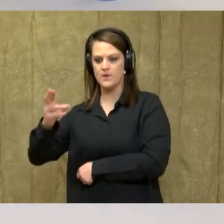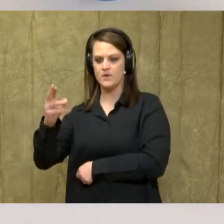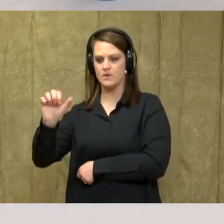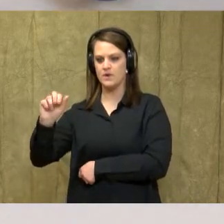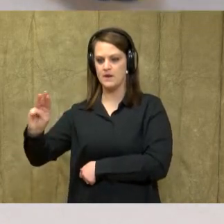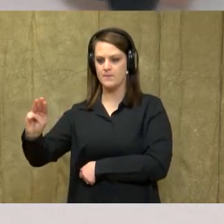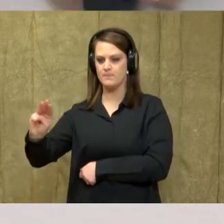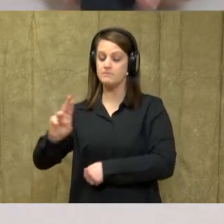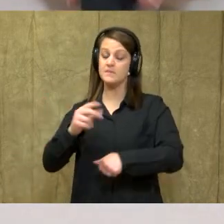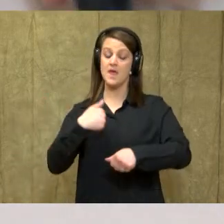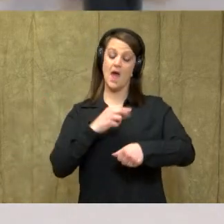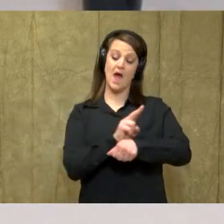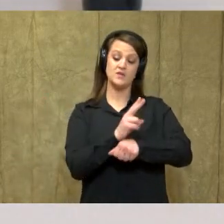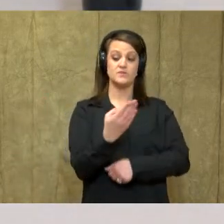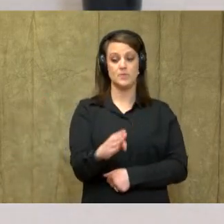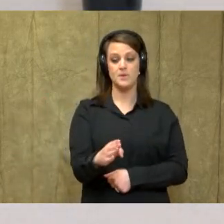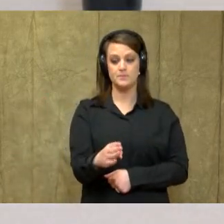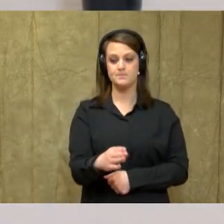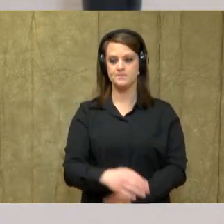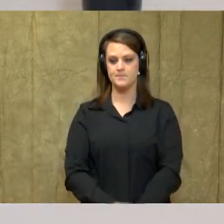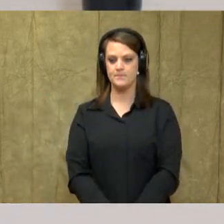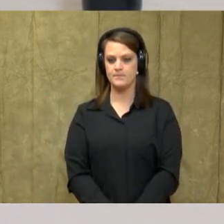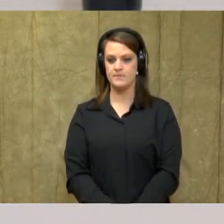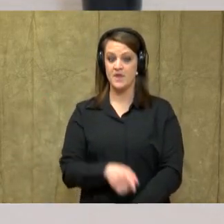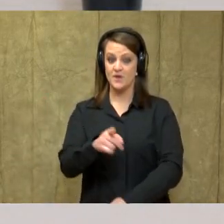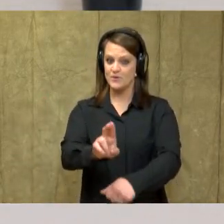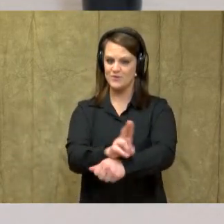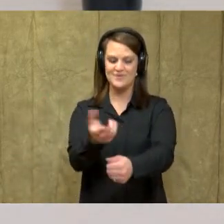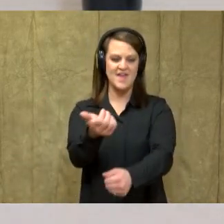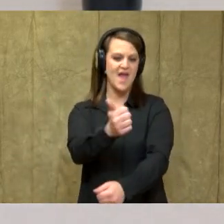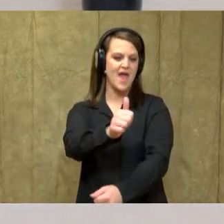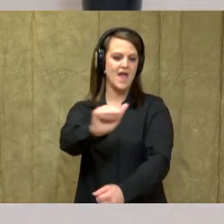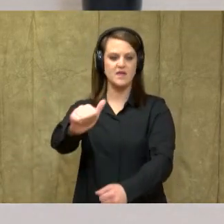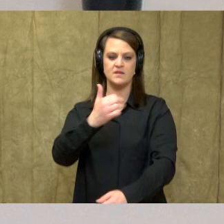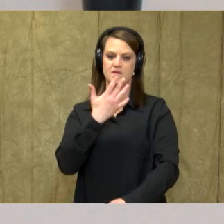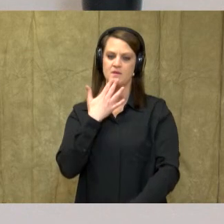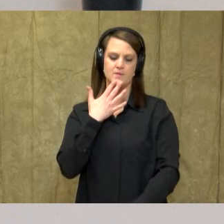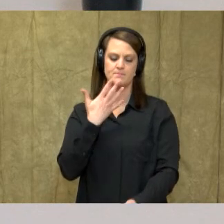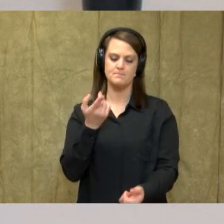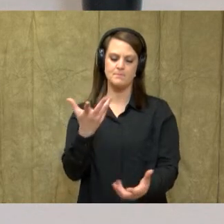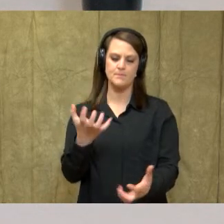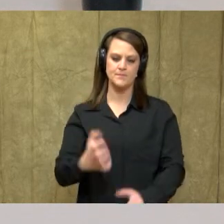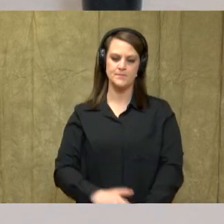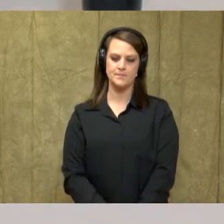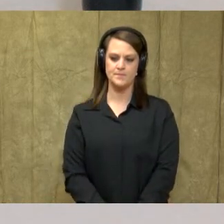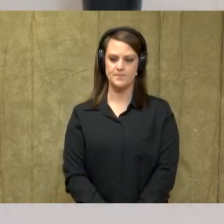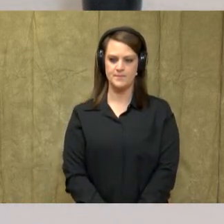and I use blue food coloring. But you can use any kind of food coloring.